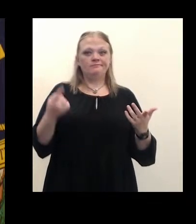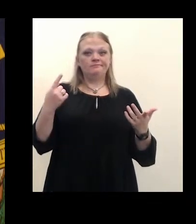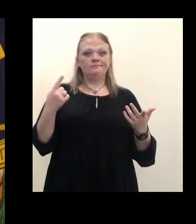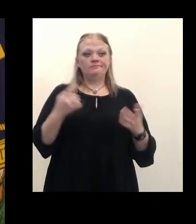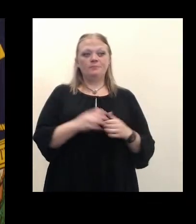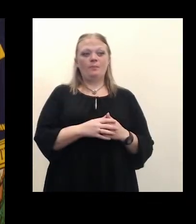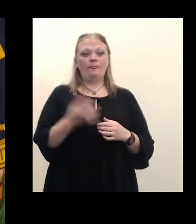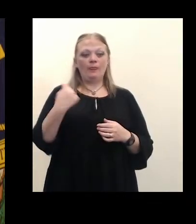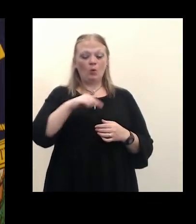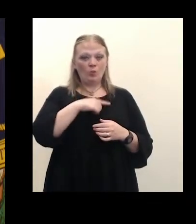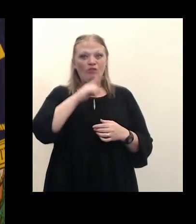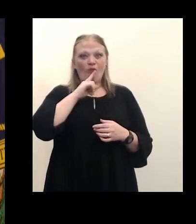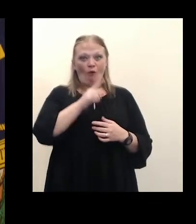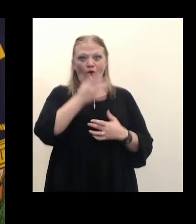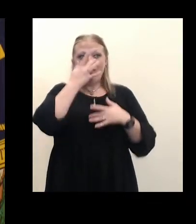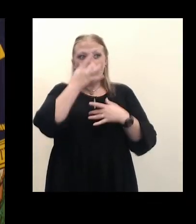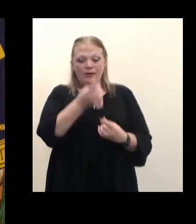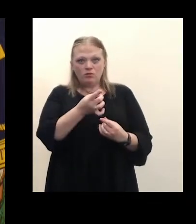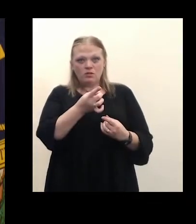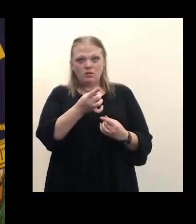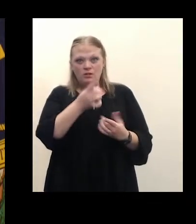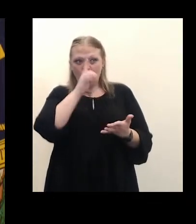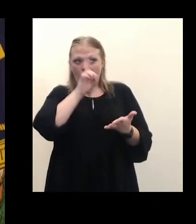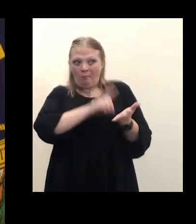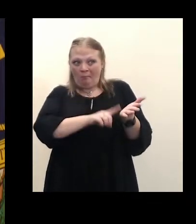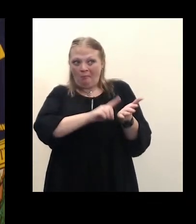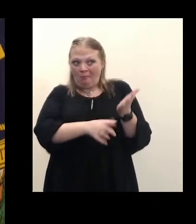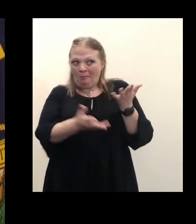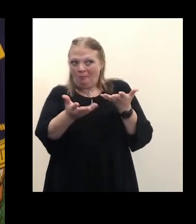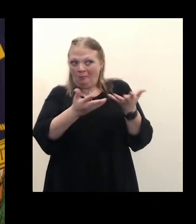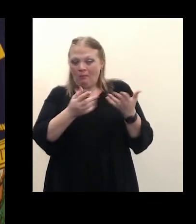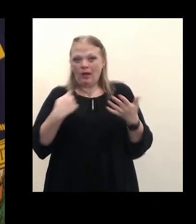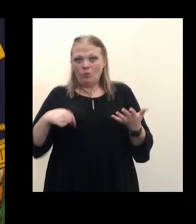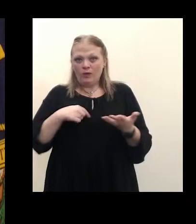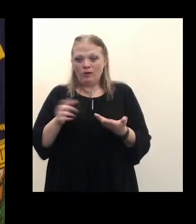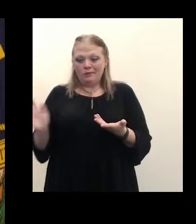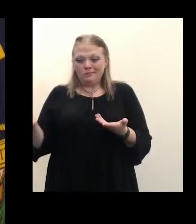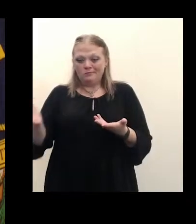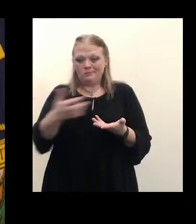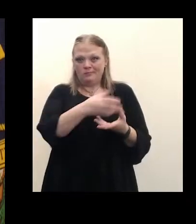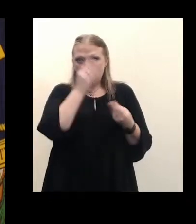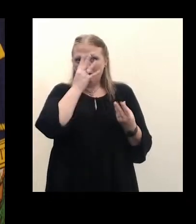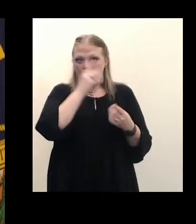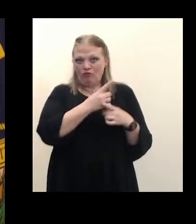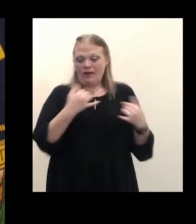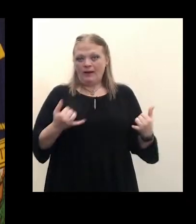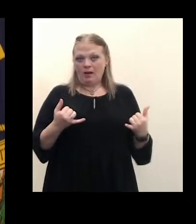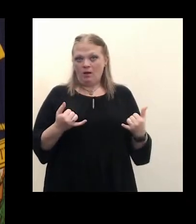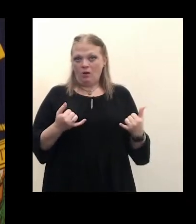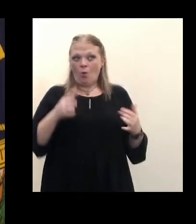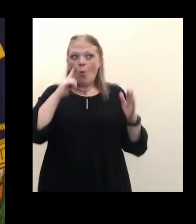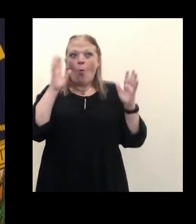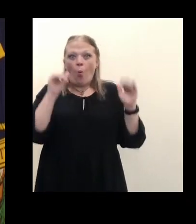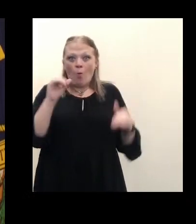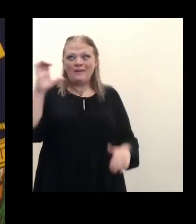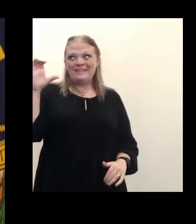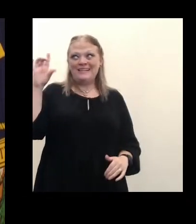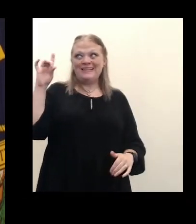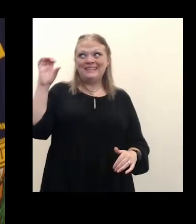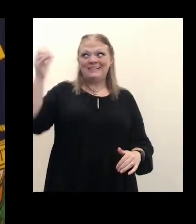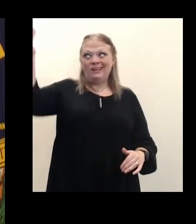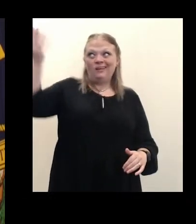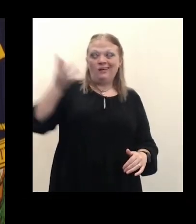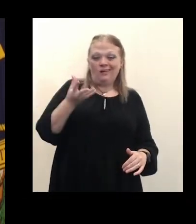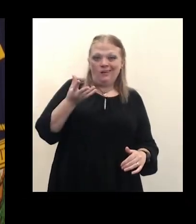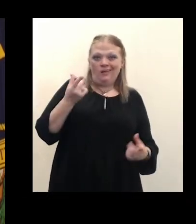are interested in exploring this, and we are gathering information right now and hoping that CDC comes out with best practices.